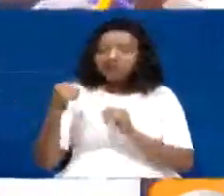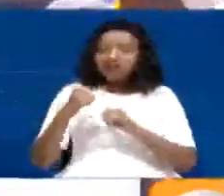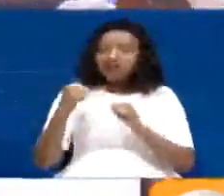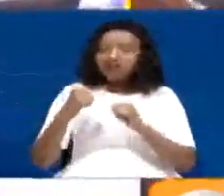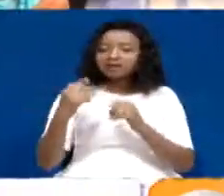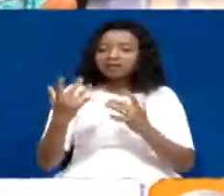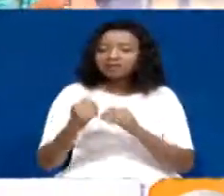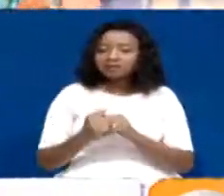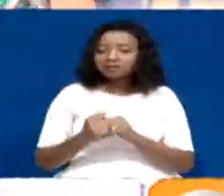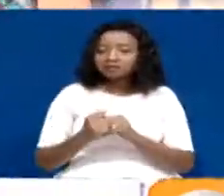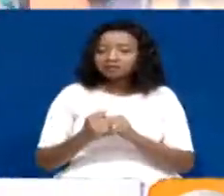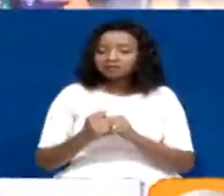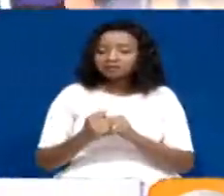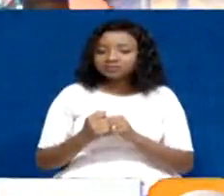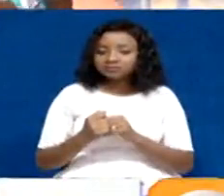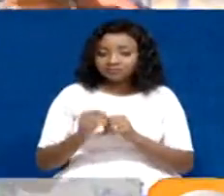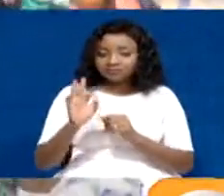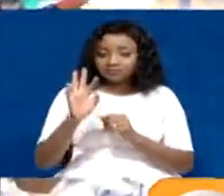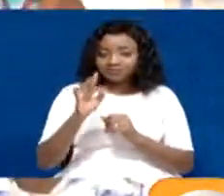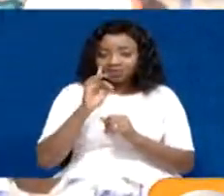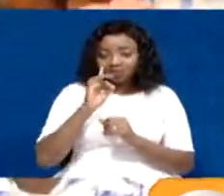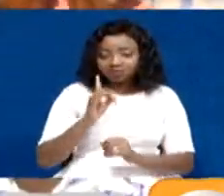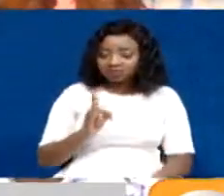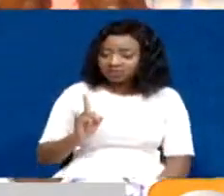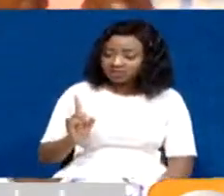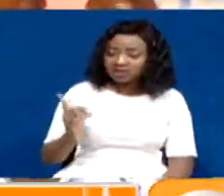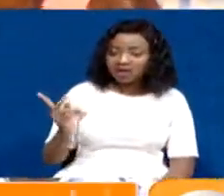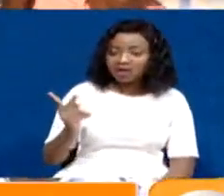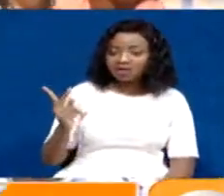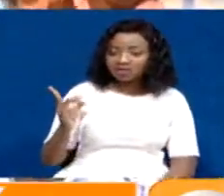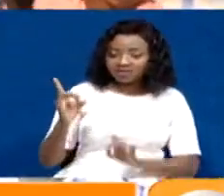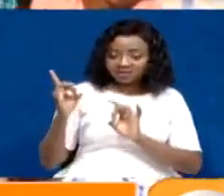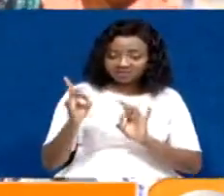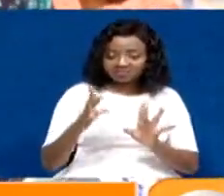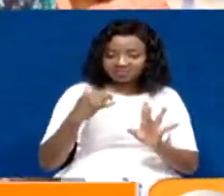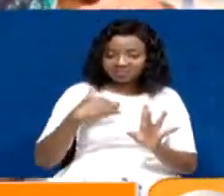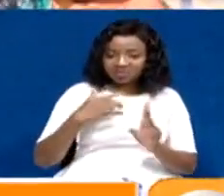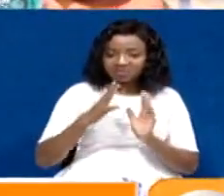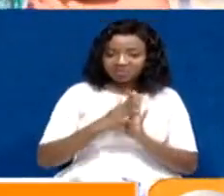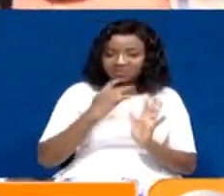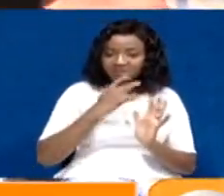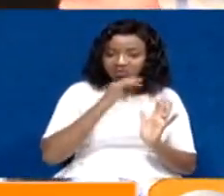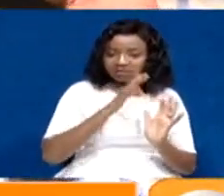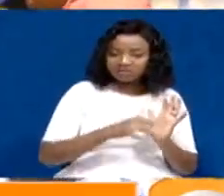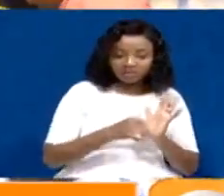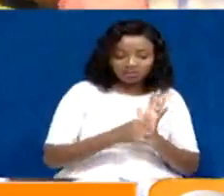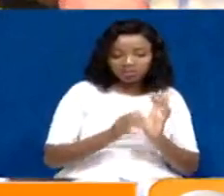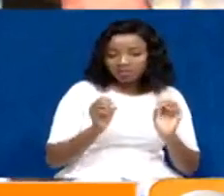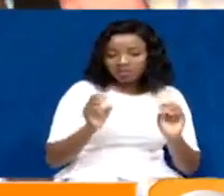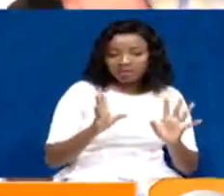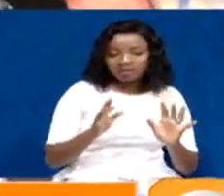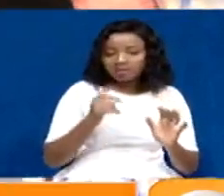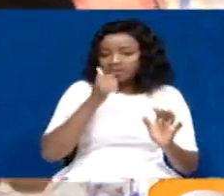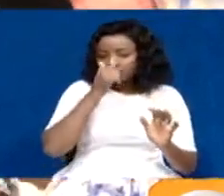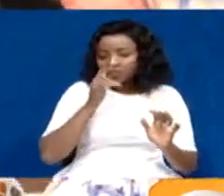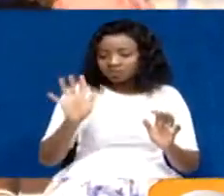Moses Wetangula. Kama ndugu hawa wawili waliniacha wakawacha mimi na Gideon Moi, hakuna ubaya. I